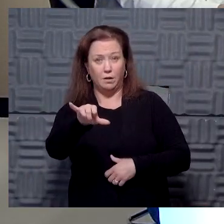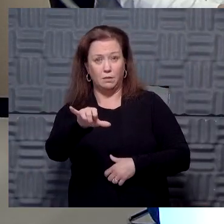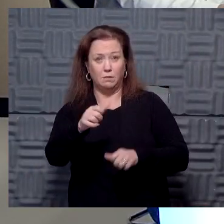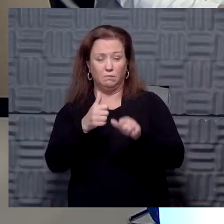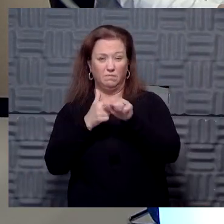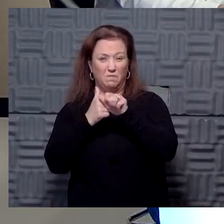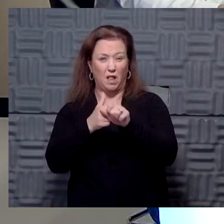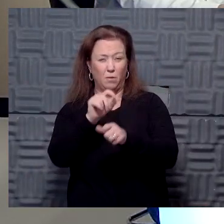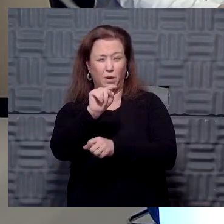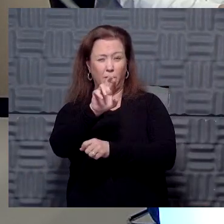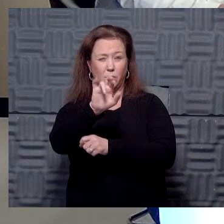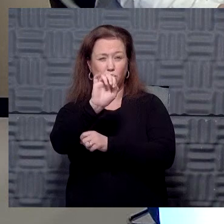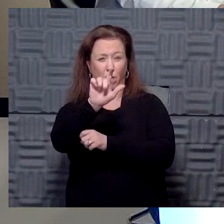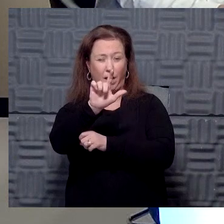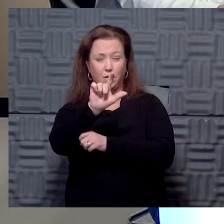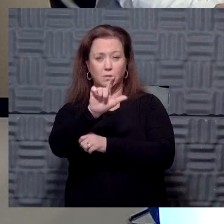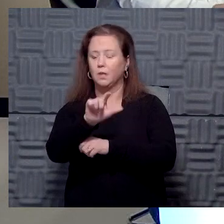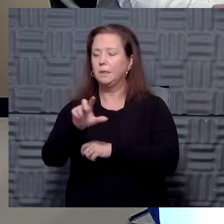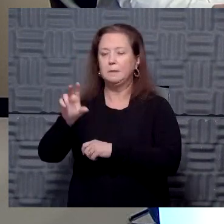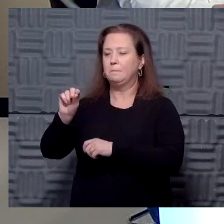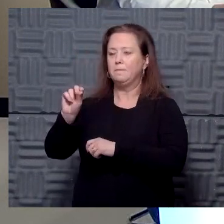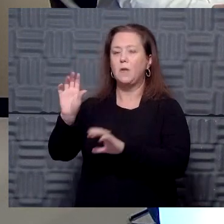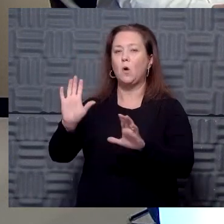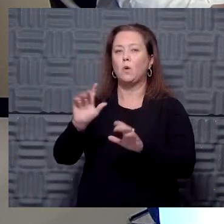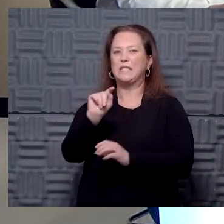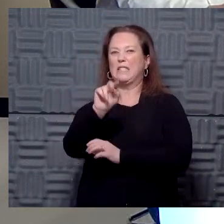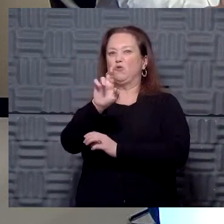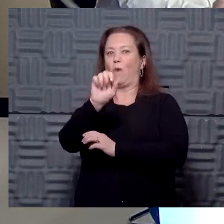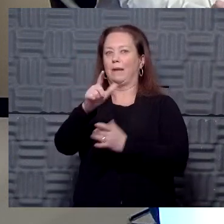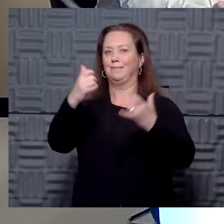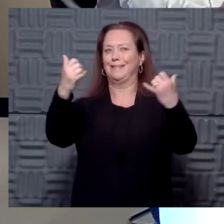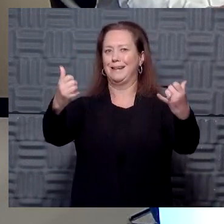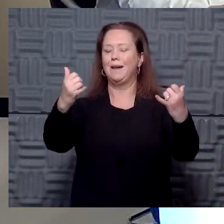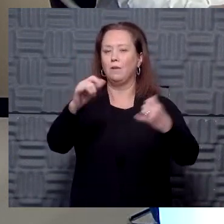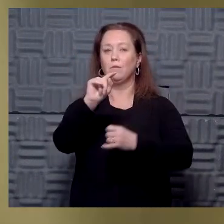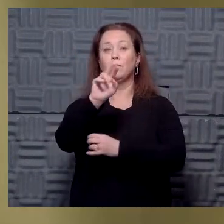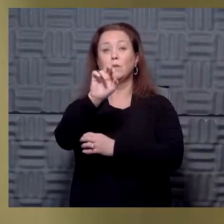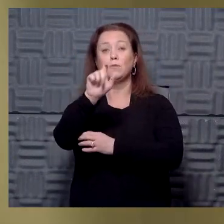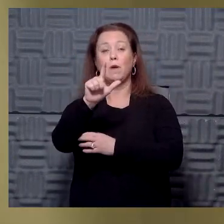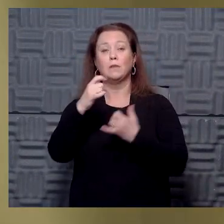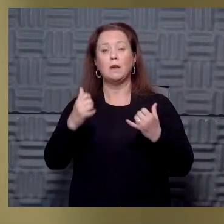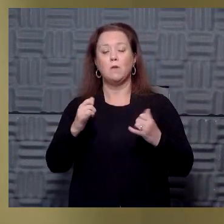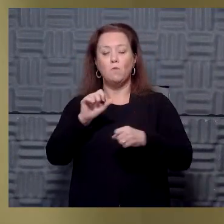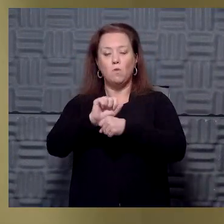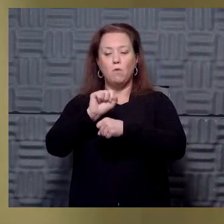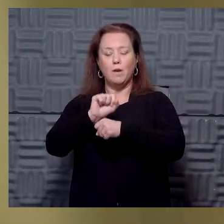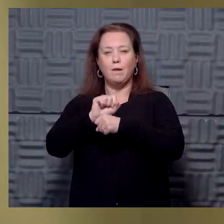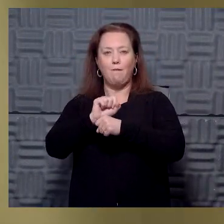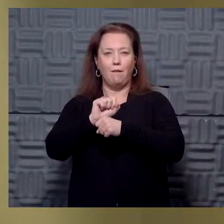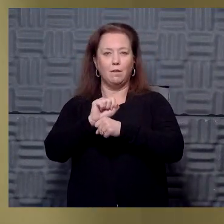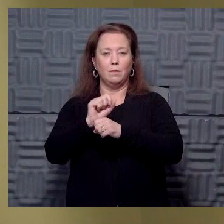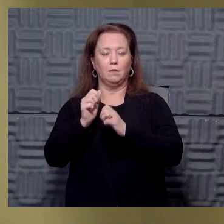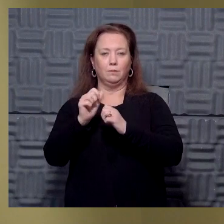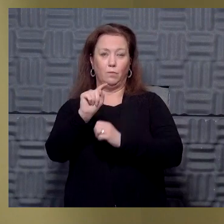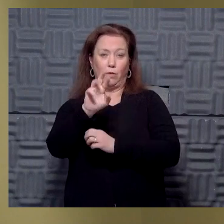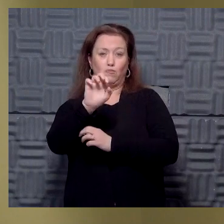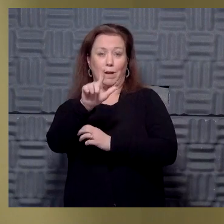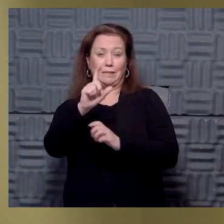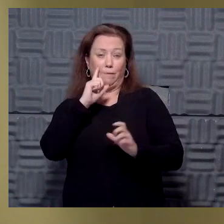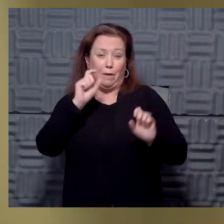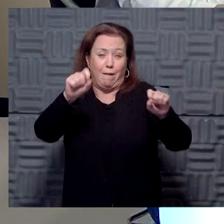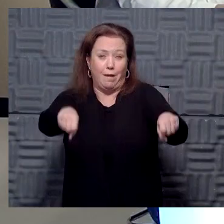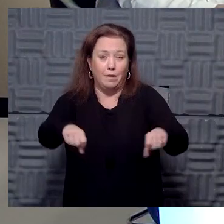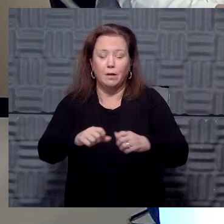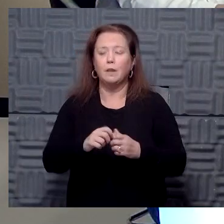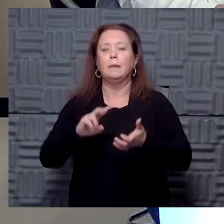trials show. Is that accurate? No, it's currently in trials right now. We're looking at working with the trials if we're able to.